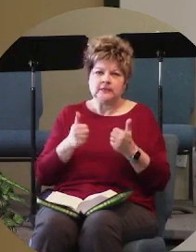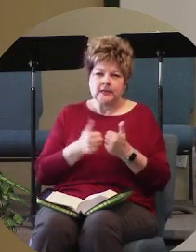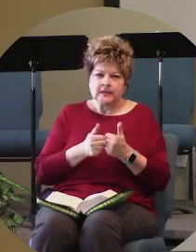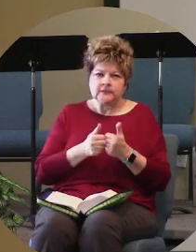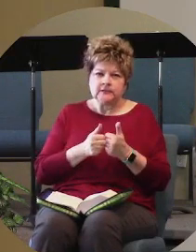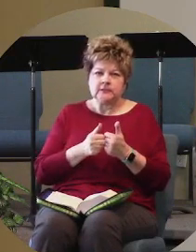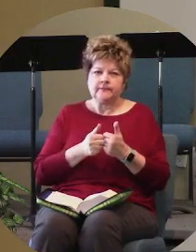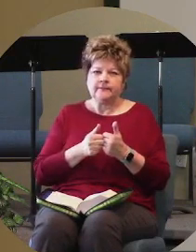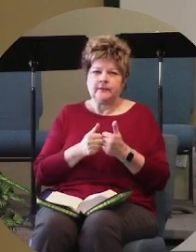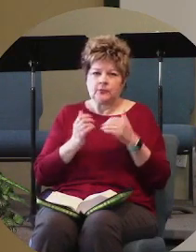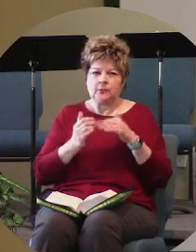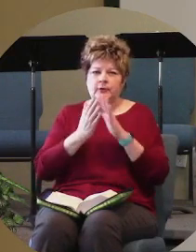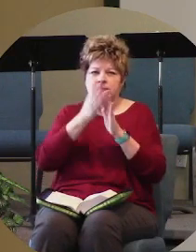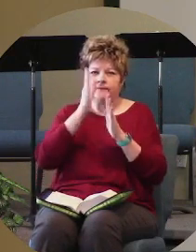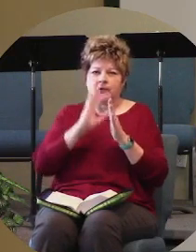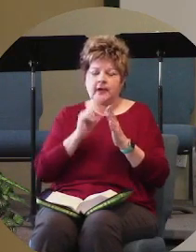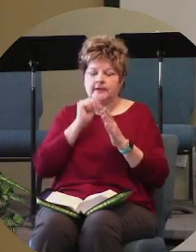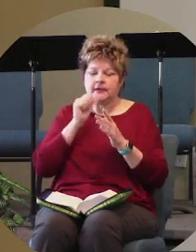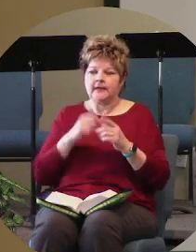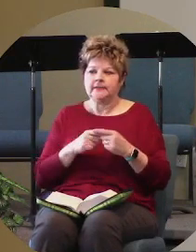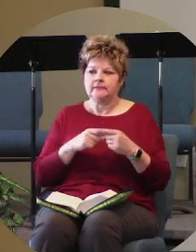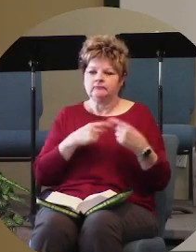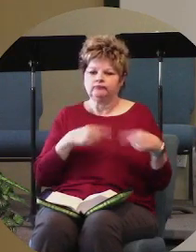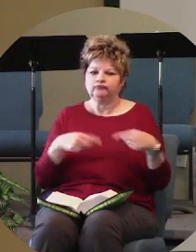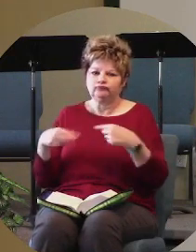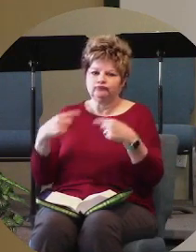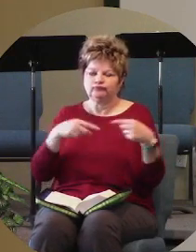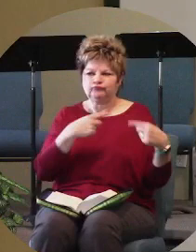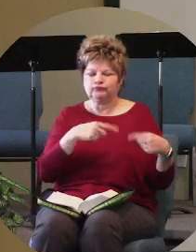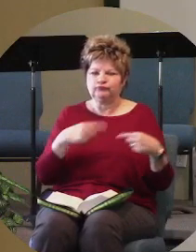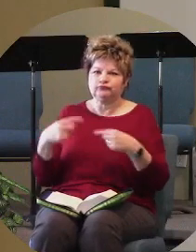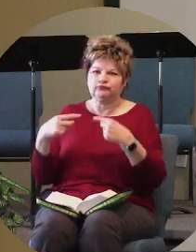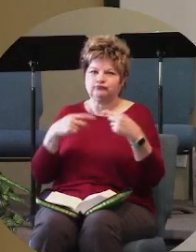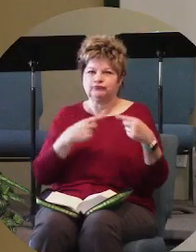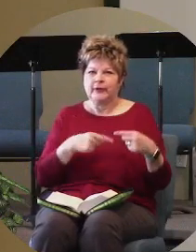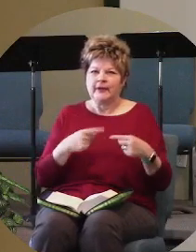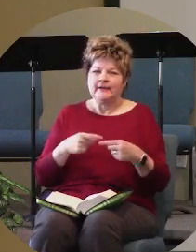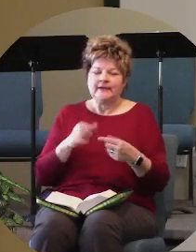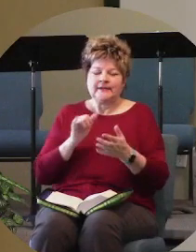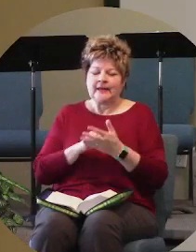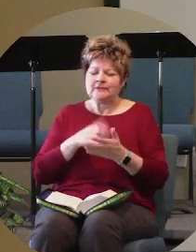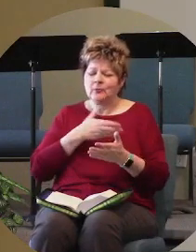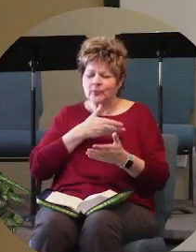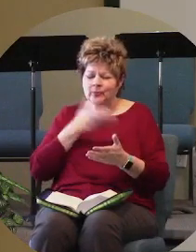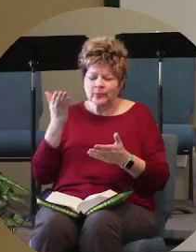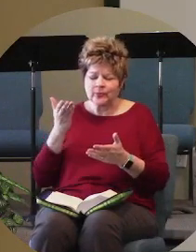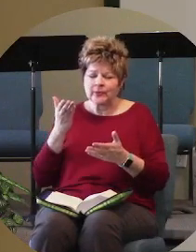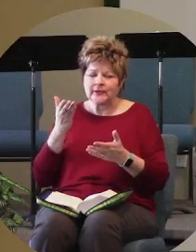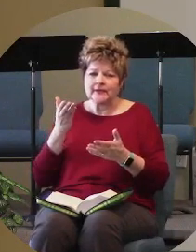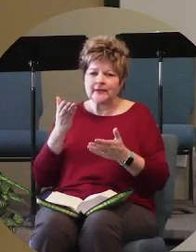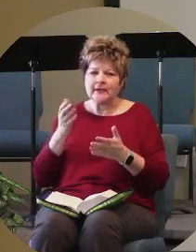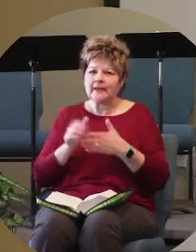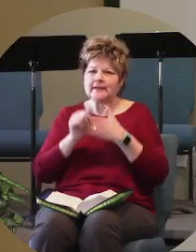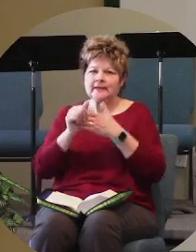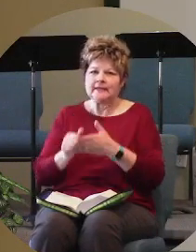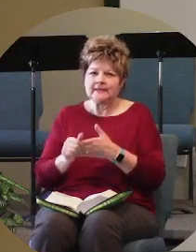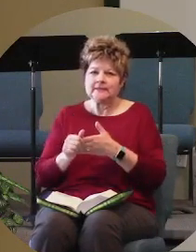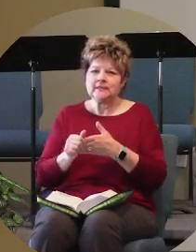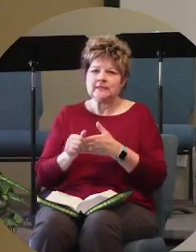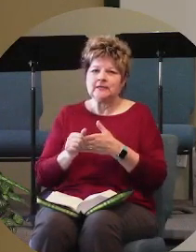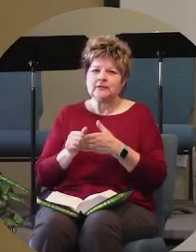with words. I love that verse. Which is useless and leads to the ruin of the